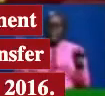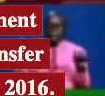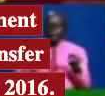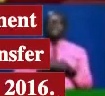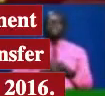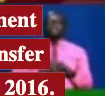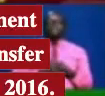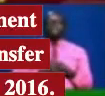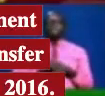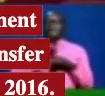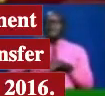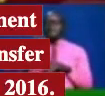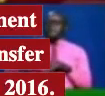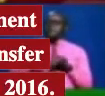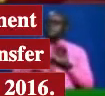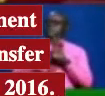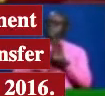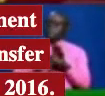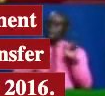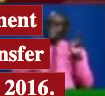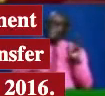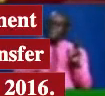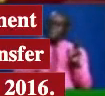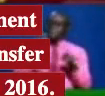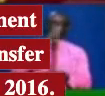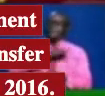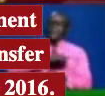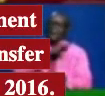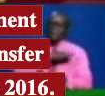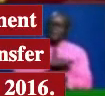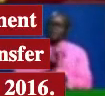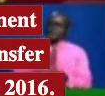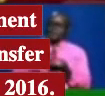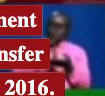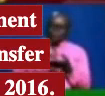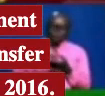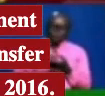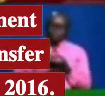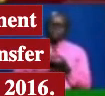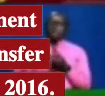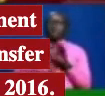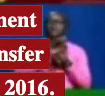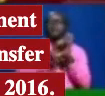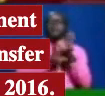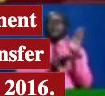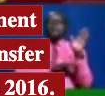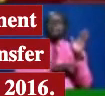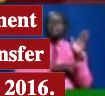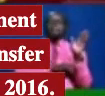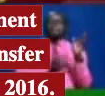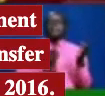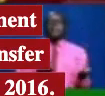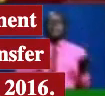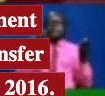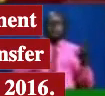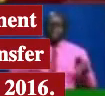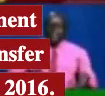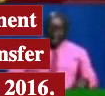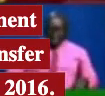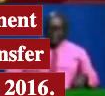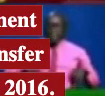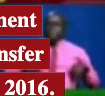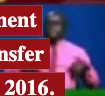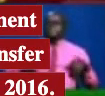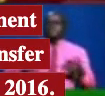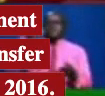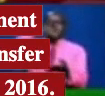I don't need to highlight the issues of benefits of cash transfer program. Number one, it improves the living